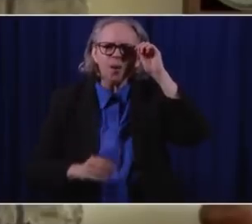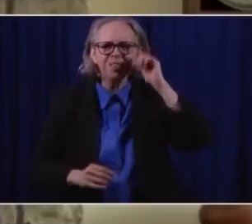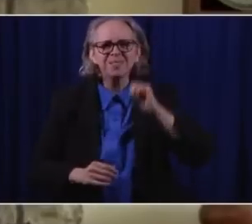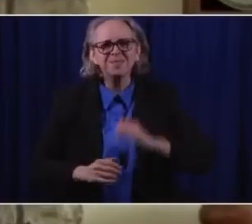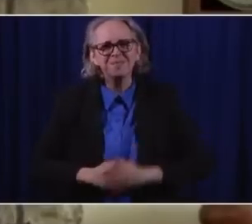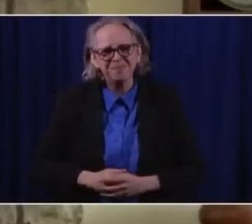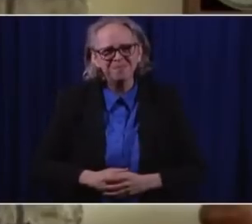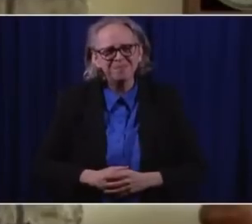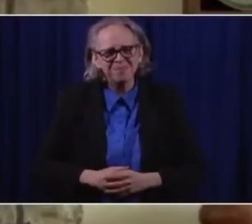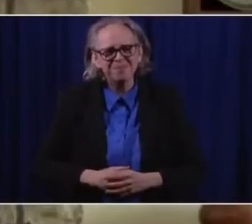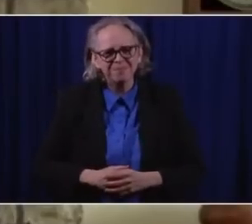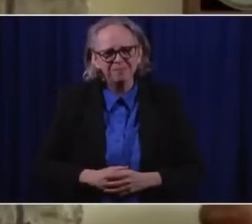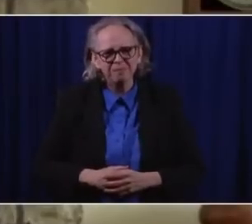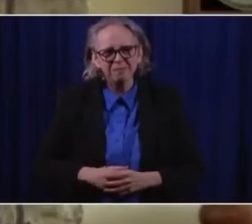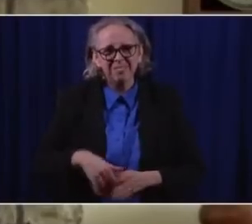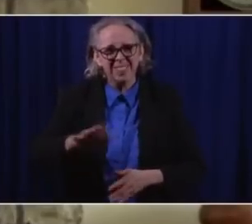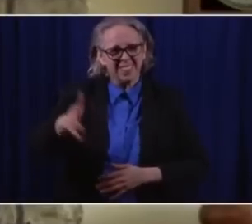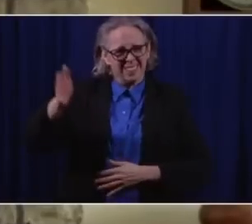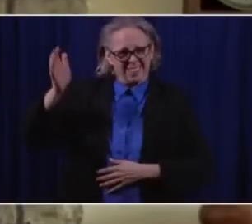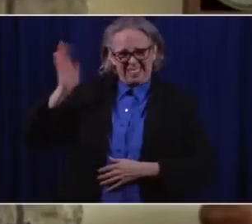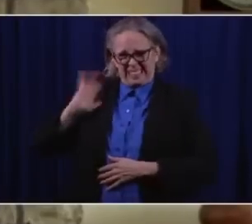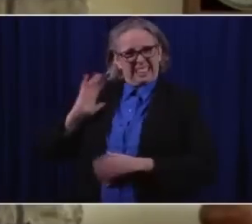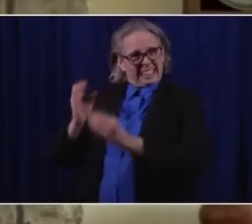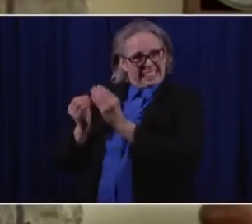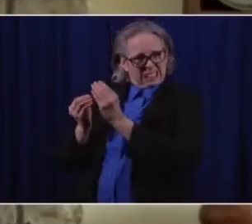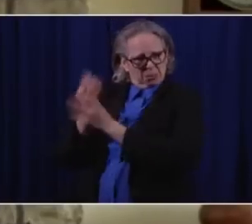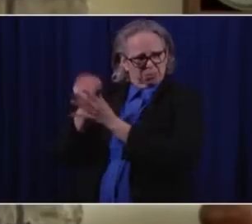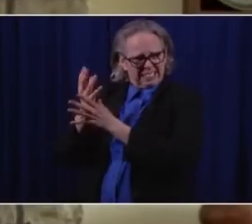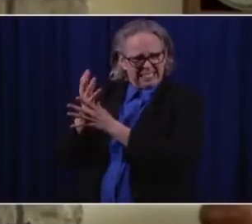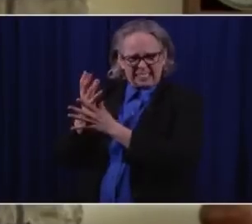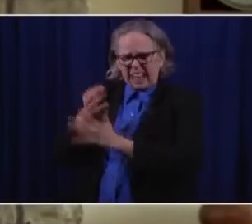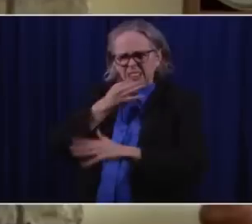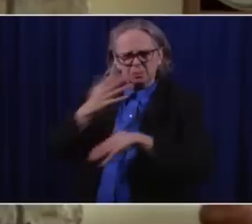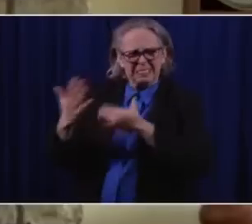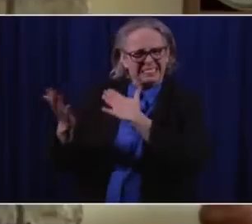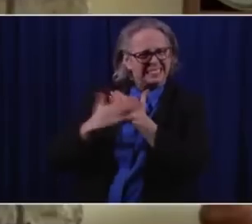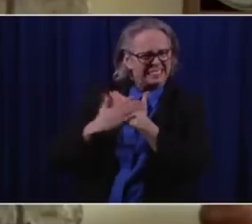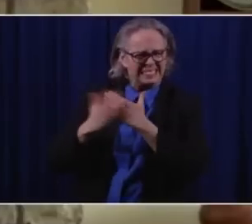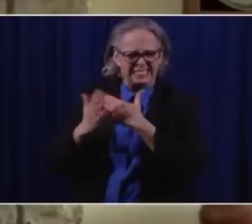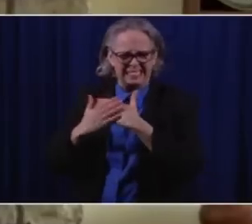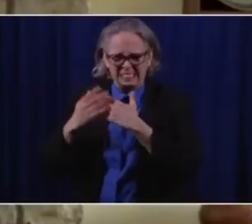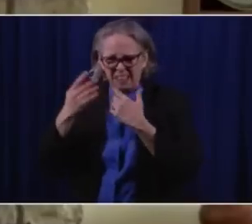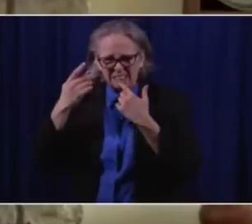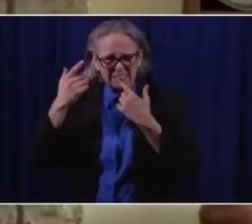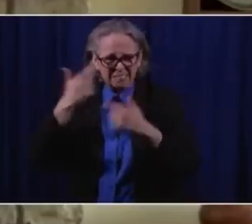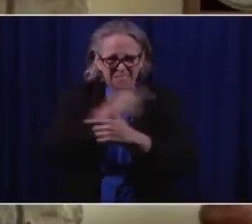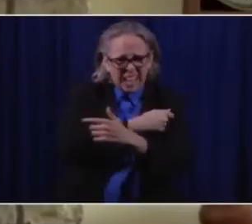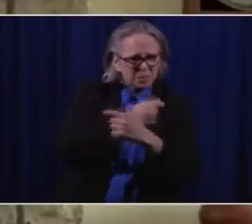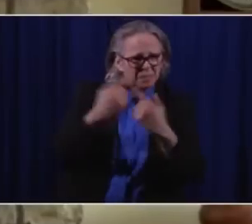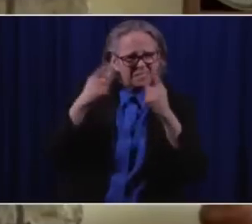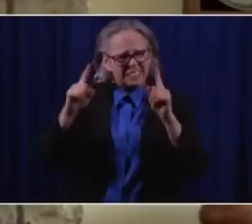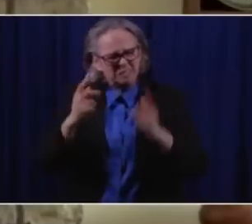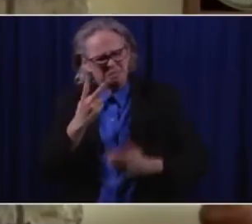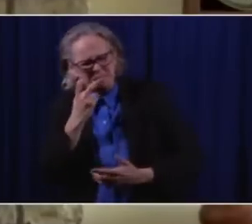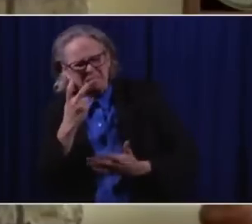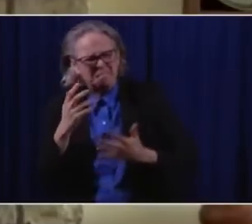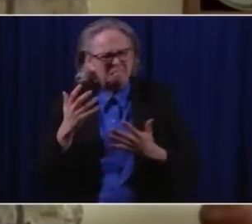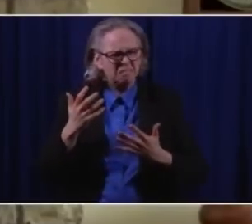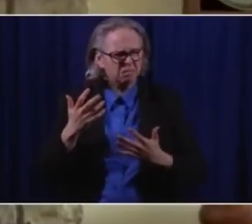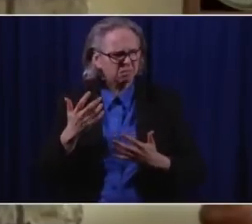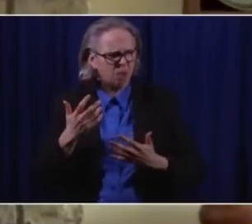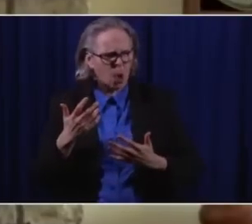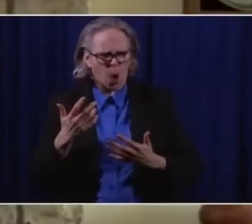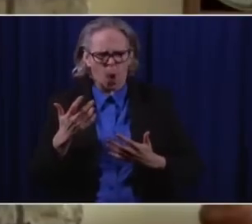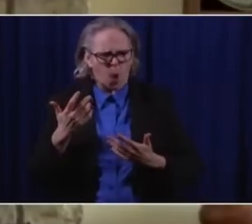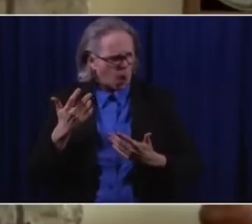on, not to expect anything this high. So I think it certainly exceeds any kind of expectations that we had. So we look